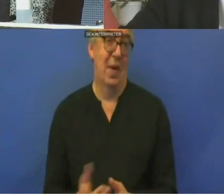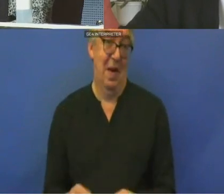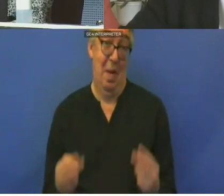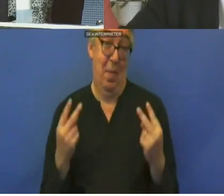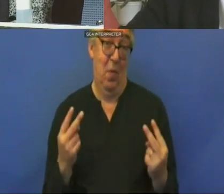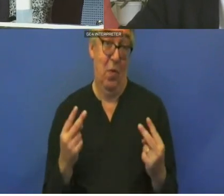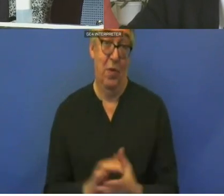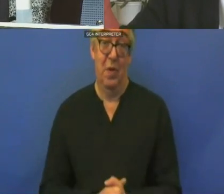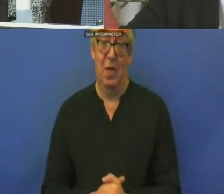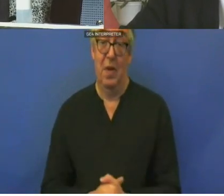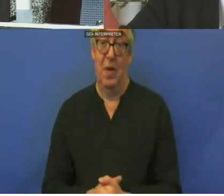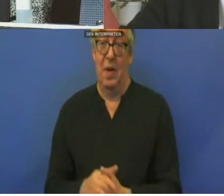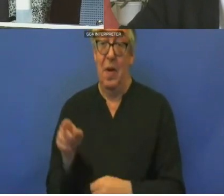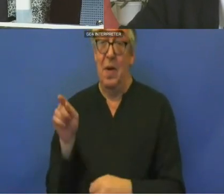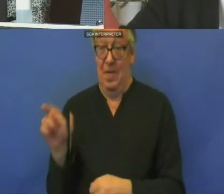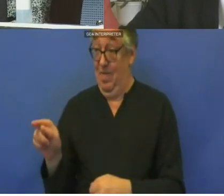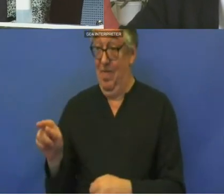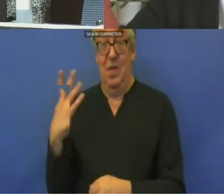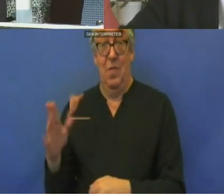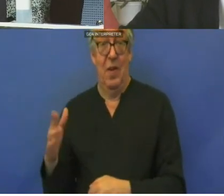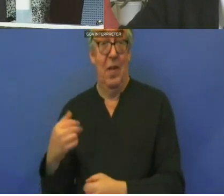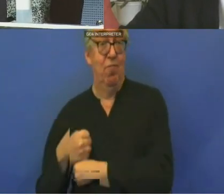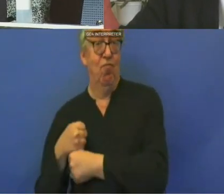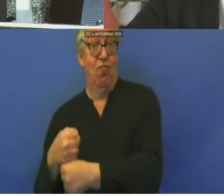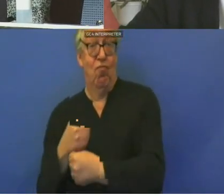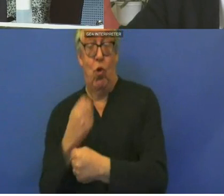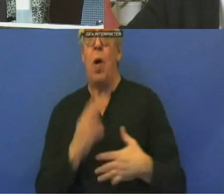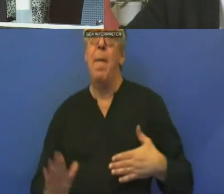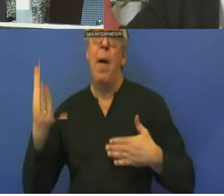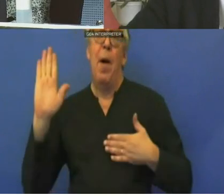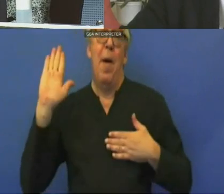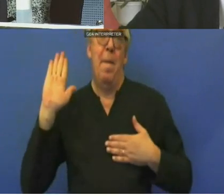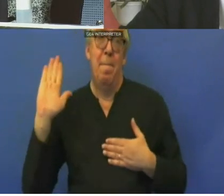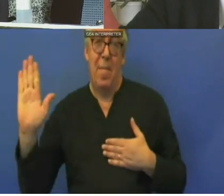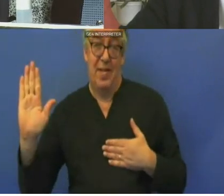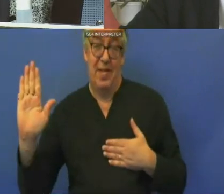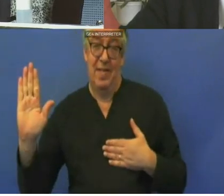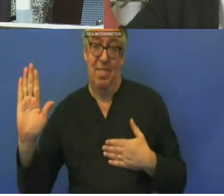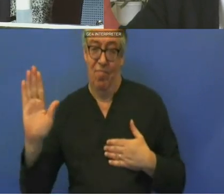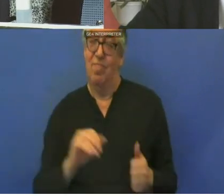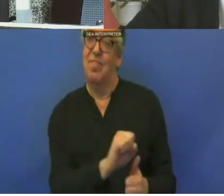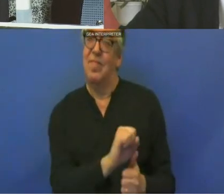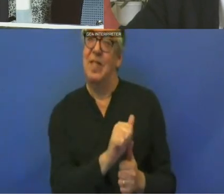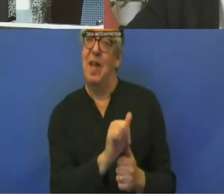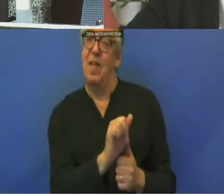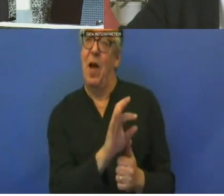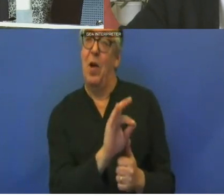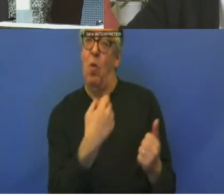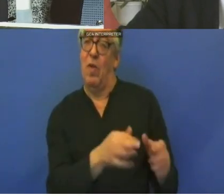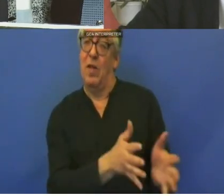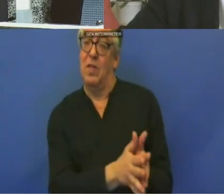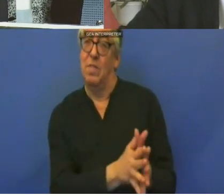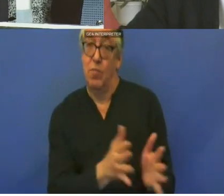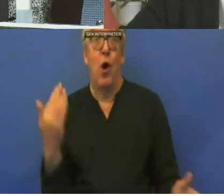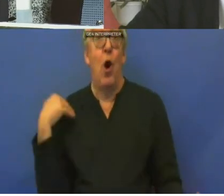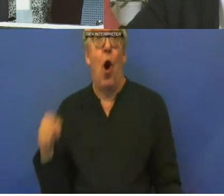and everybody knows what is a pledge after Stefano has explained it. But ENGSO Youth Pledge was focusing on